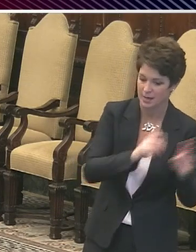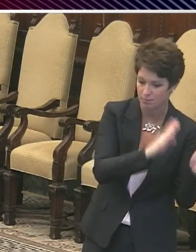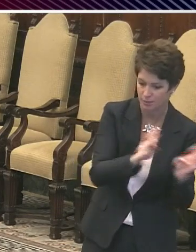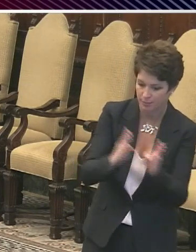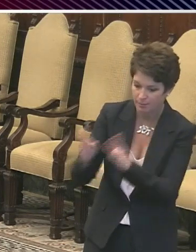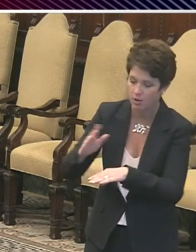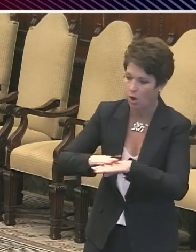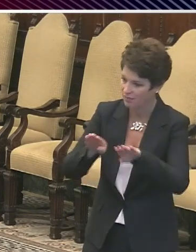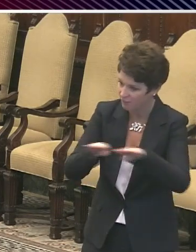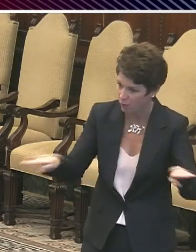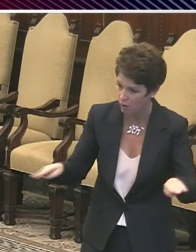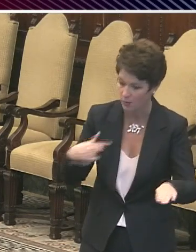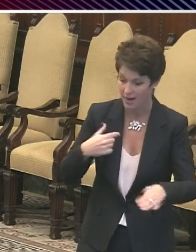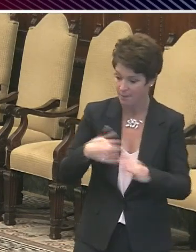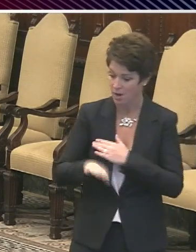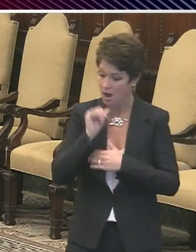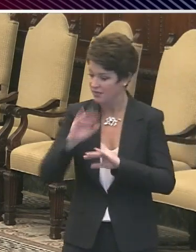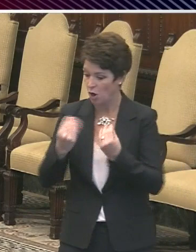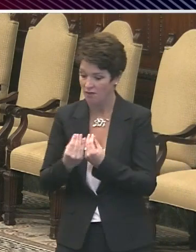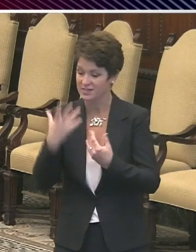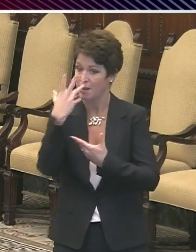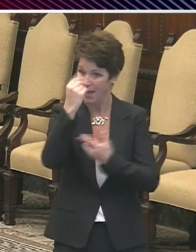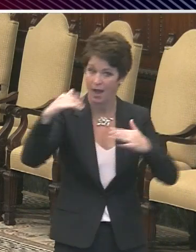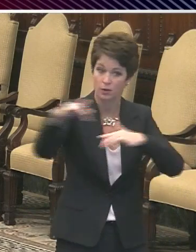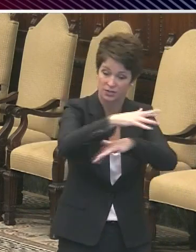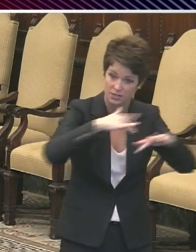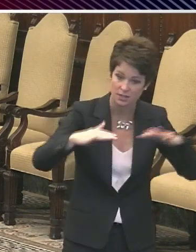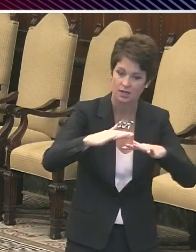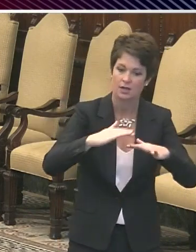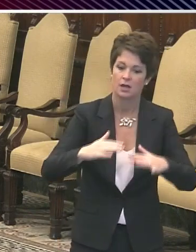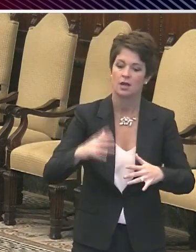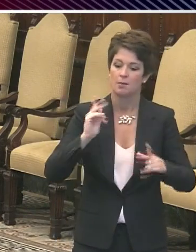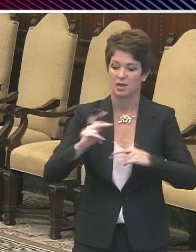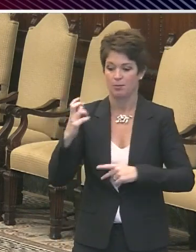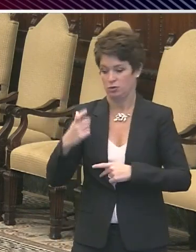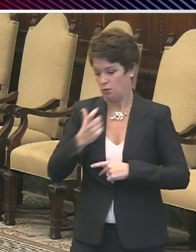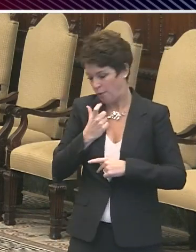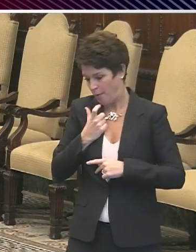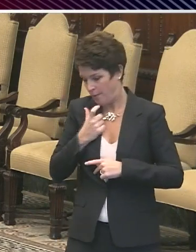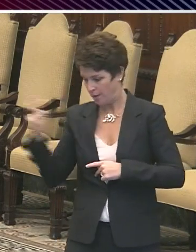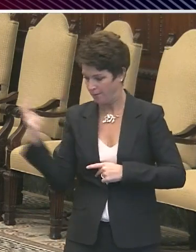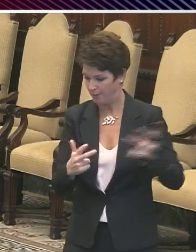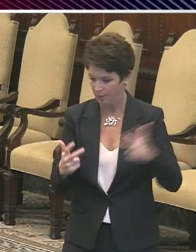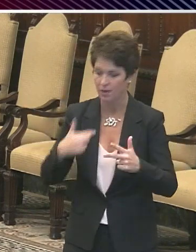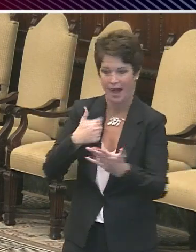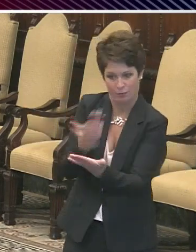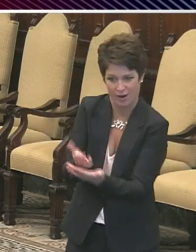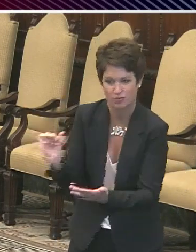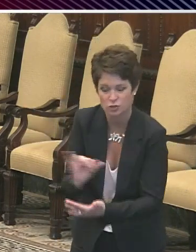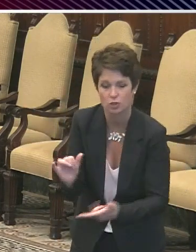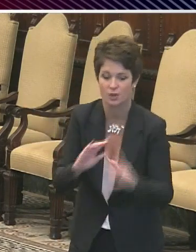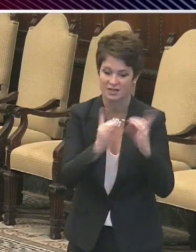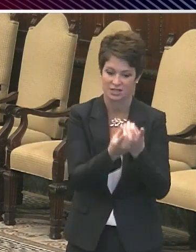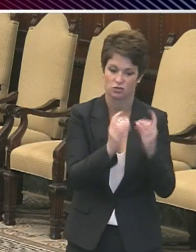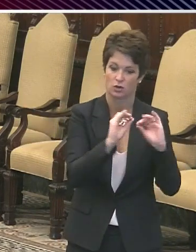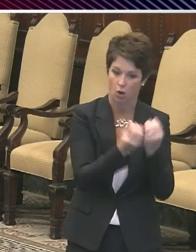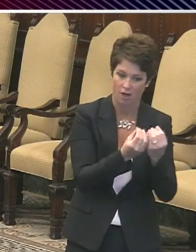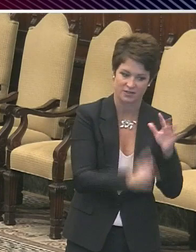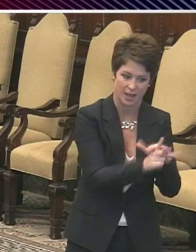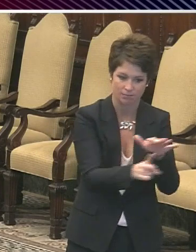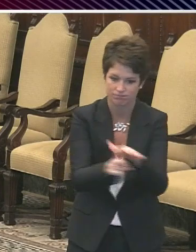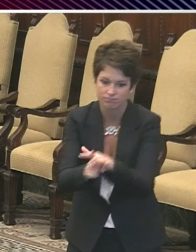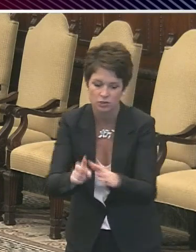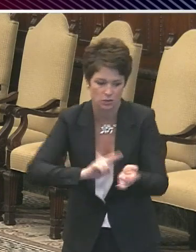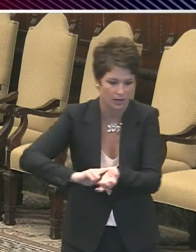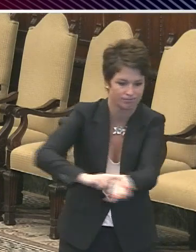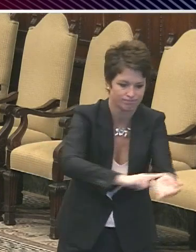the floor. So when I'm not in the office, I'm out in the field. I'm pulling up on people's calls. I'm hitting the district offices just to